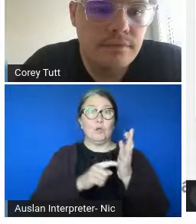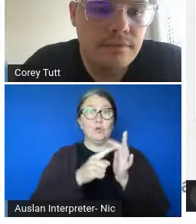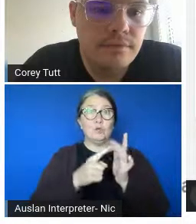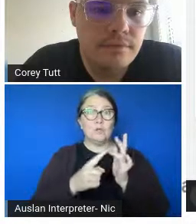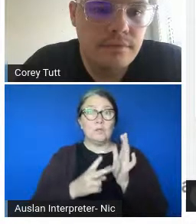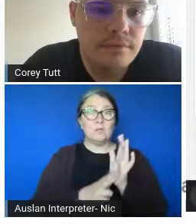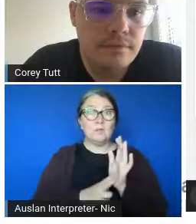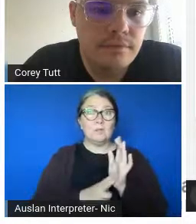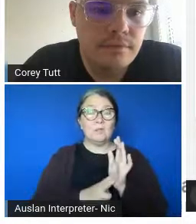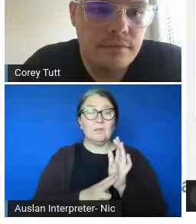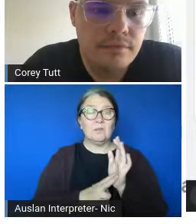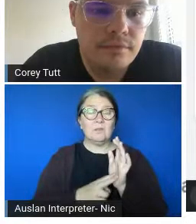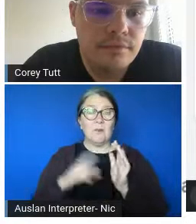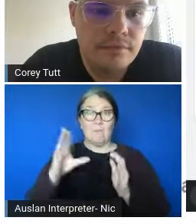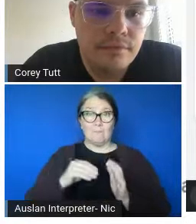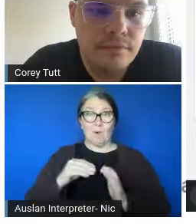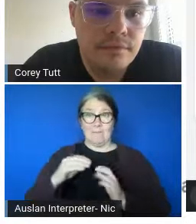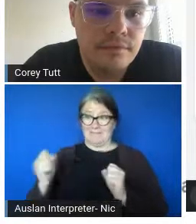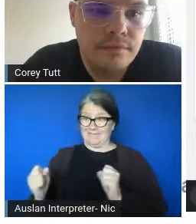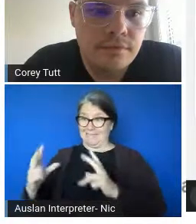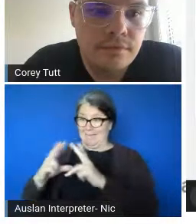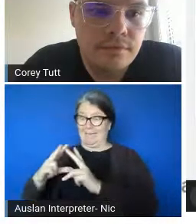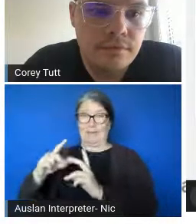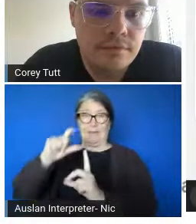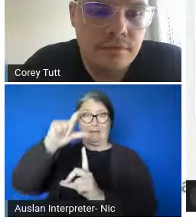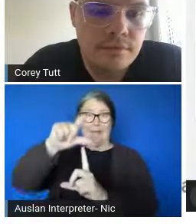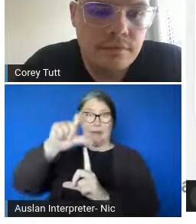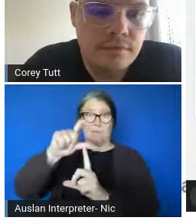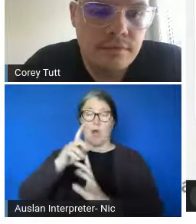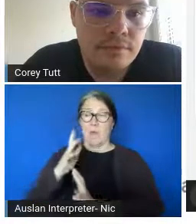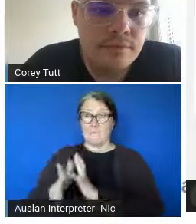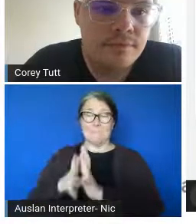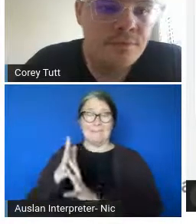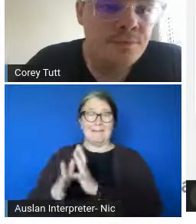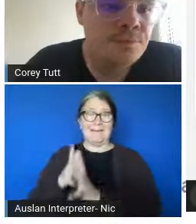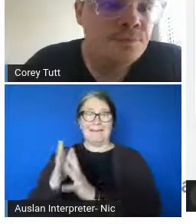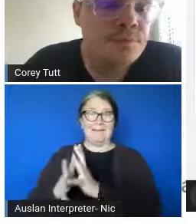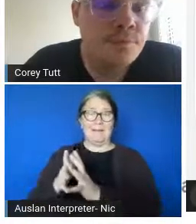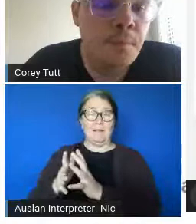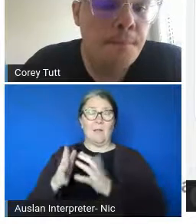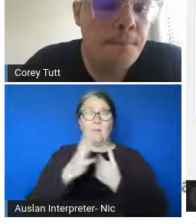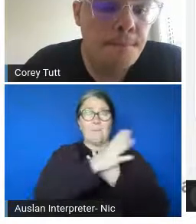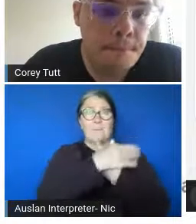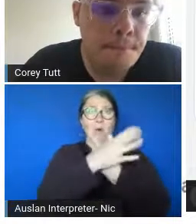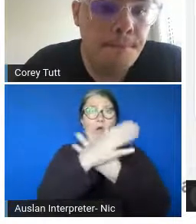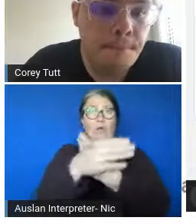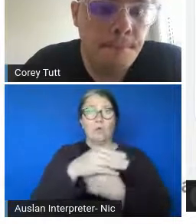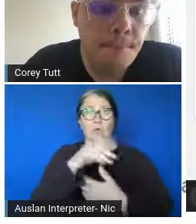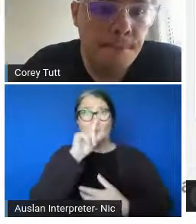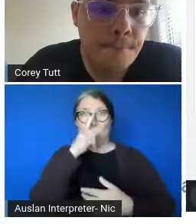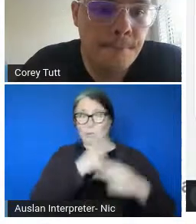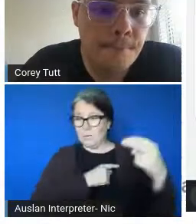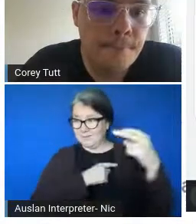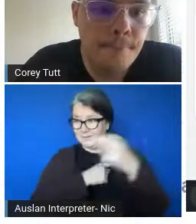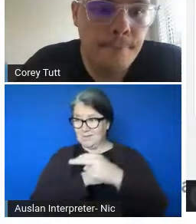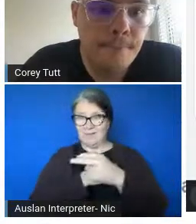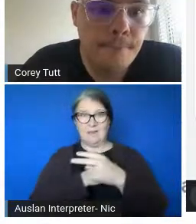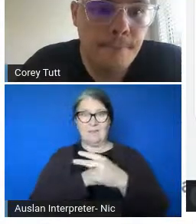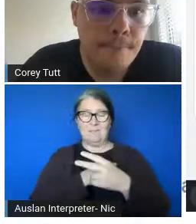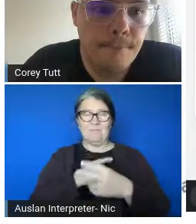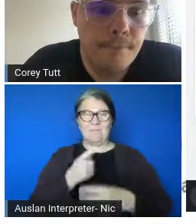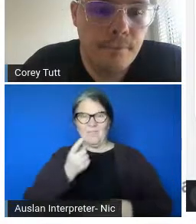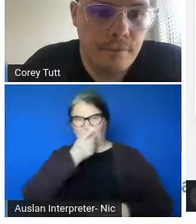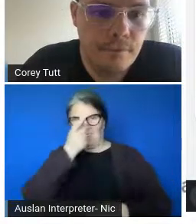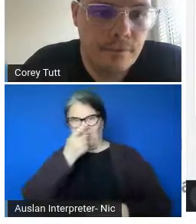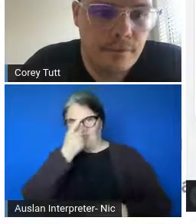moth out, which was then impacting on the diet of the pygmy possum. So that whole piece around